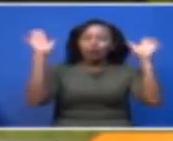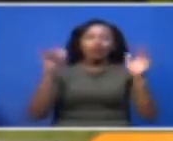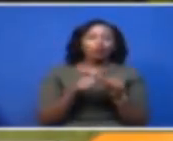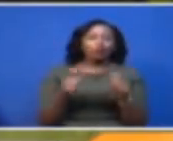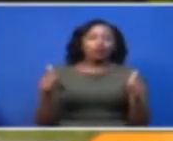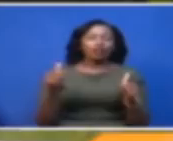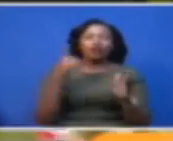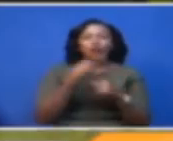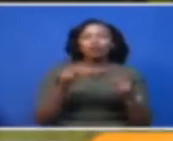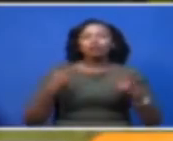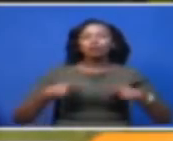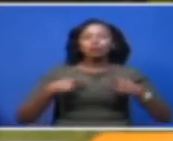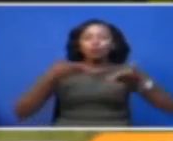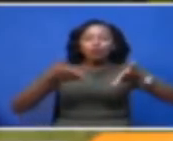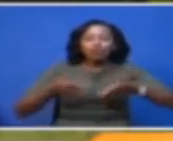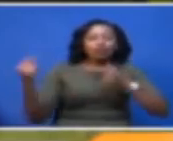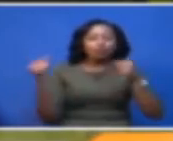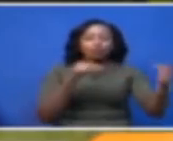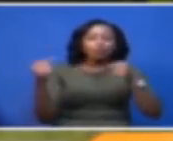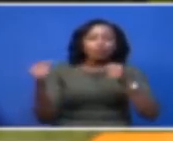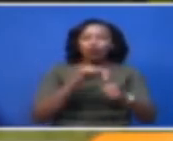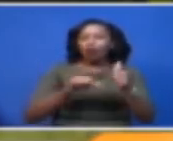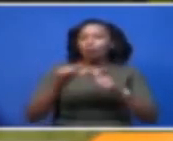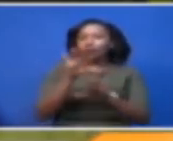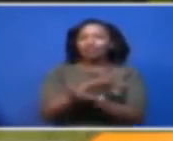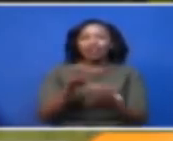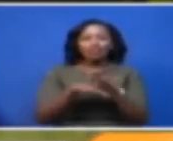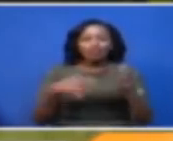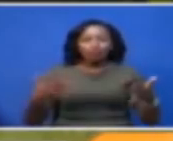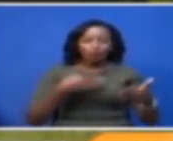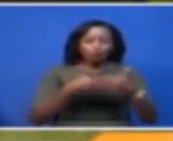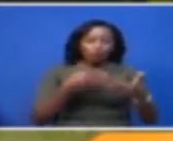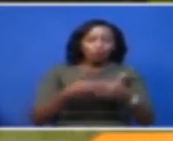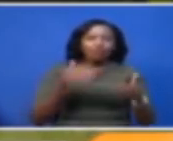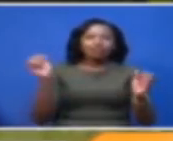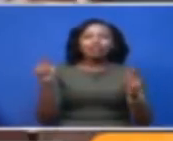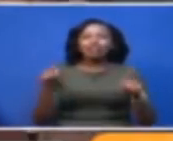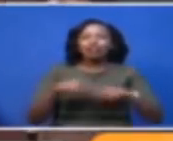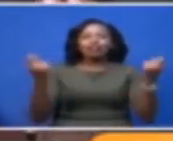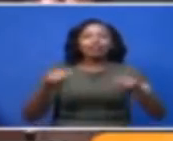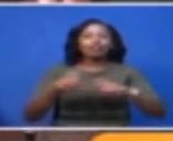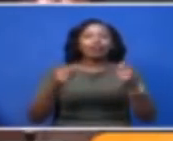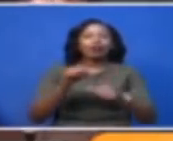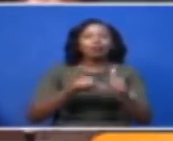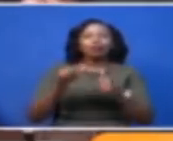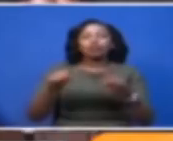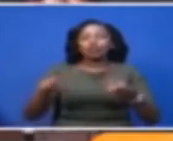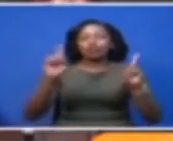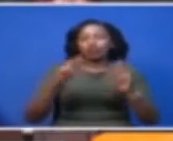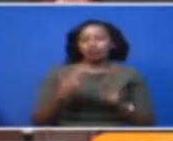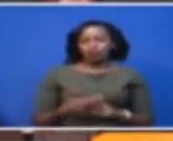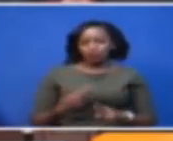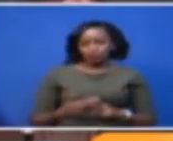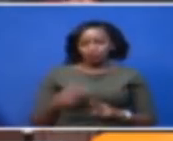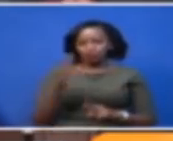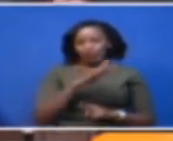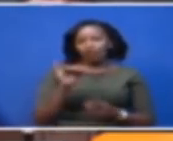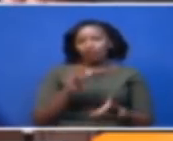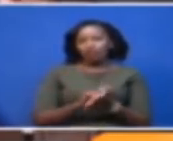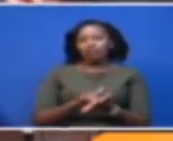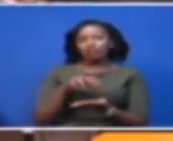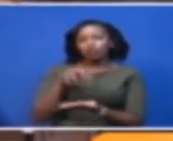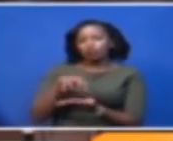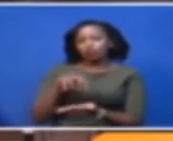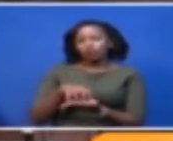are people disagreeing about everything, in almost disagreeing about your names. It is this moment that probably permanently etched